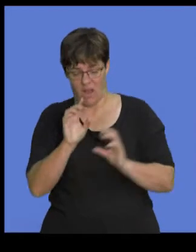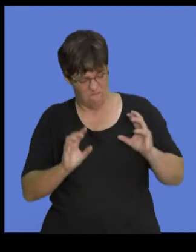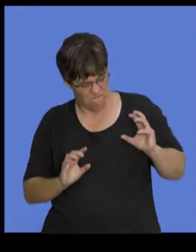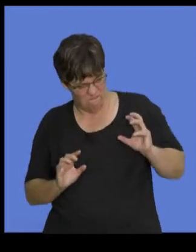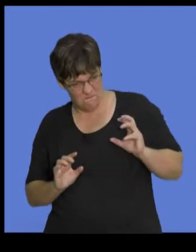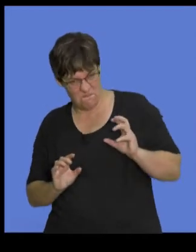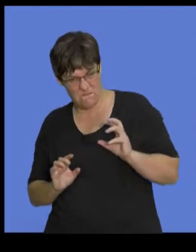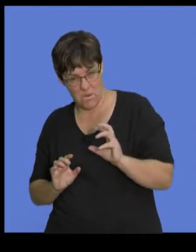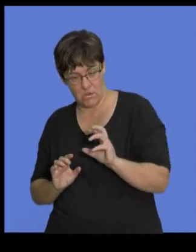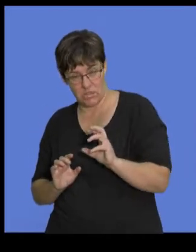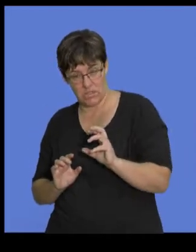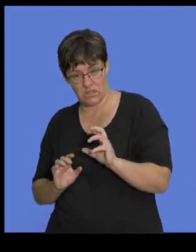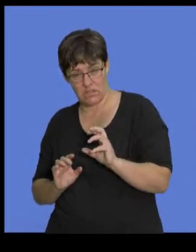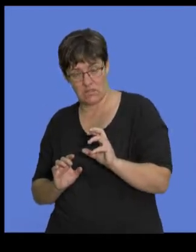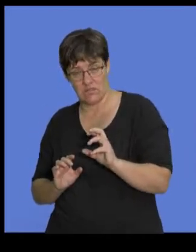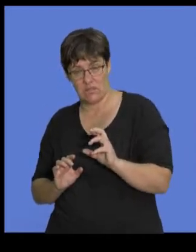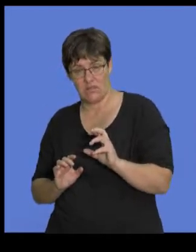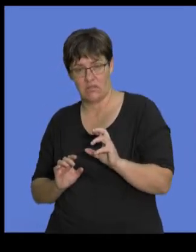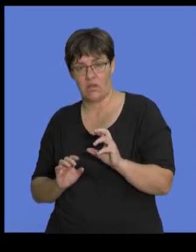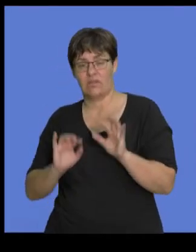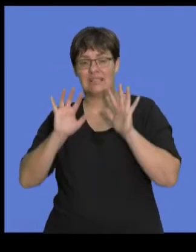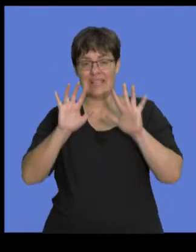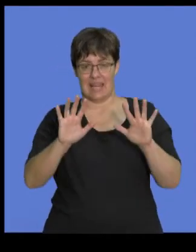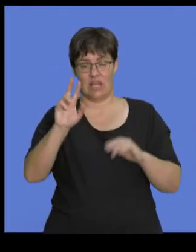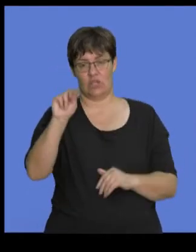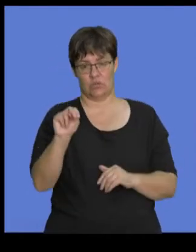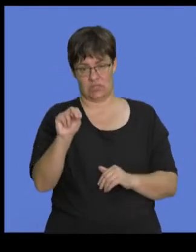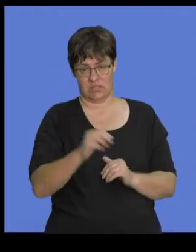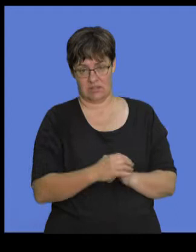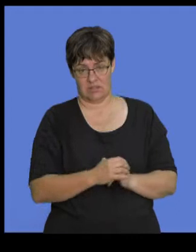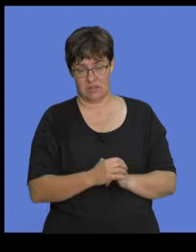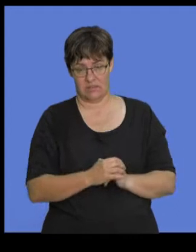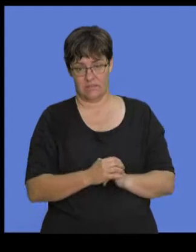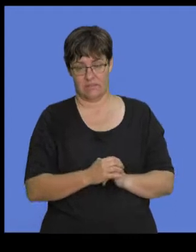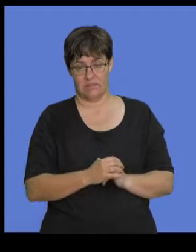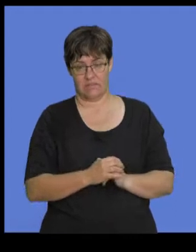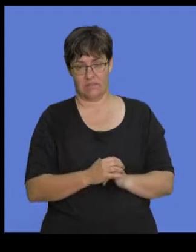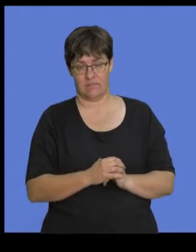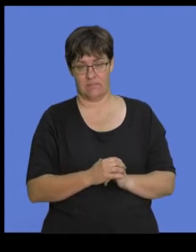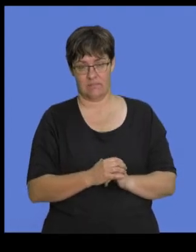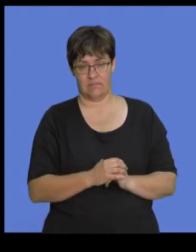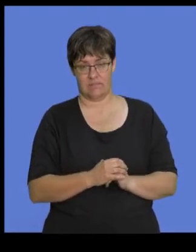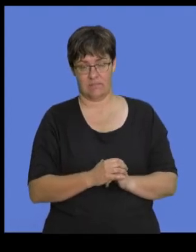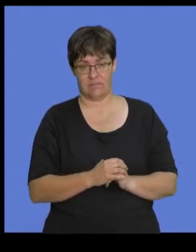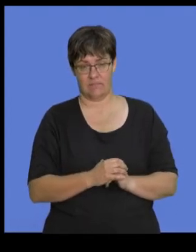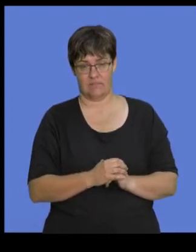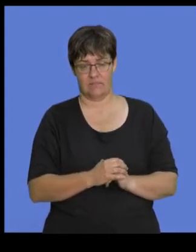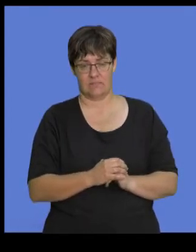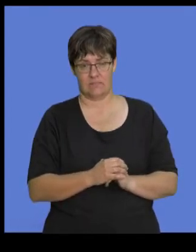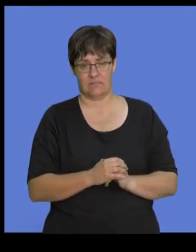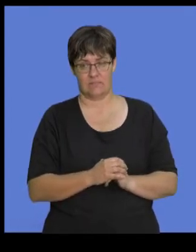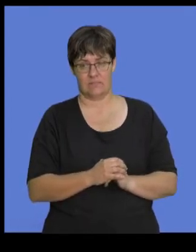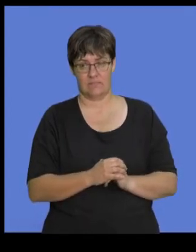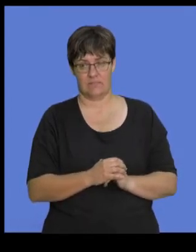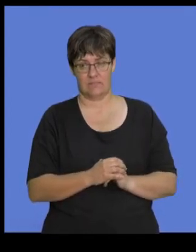a force of 10 newtons, okay? It experiences a force